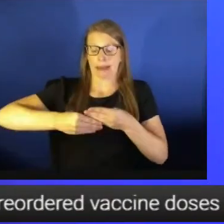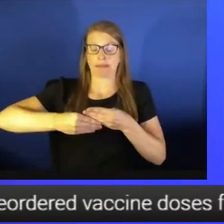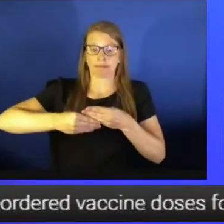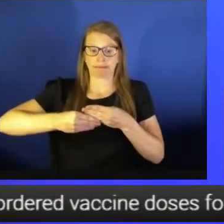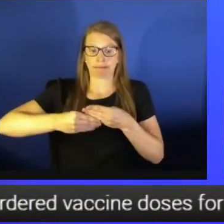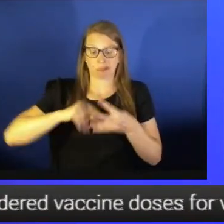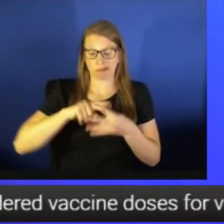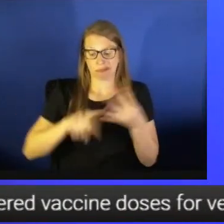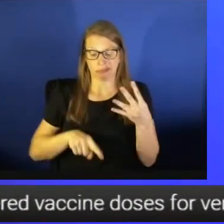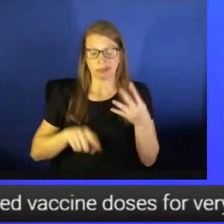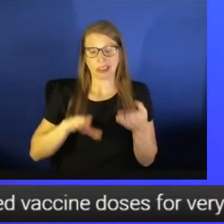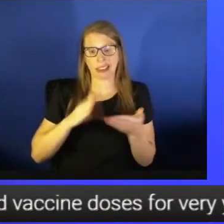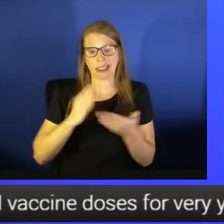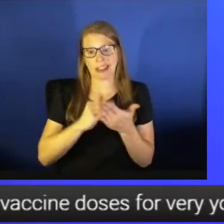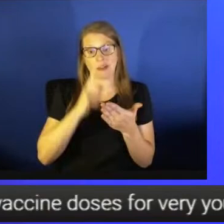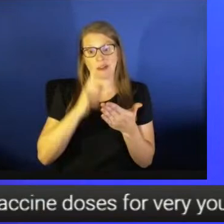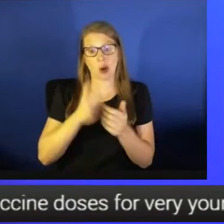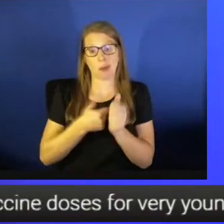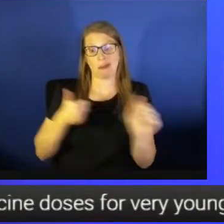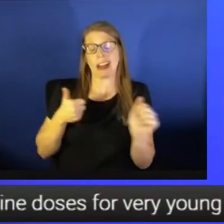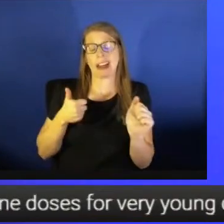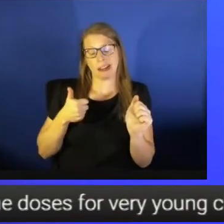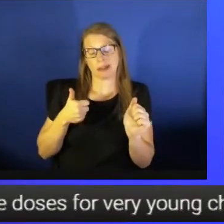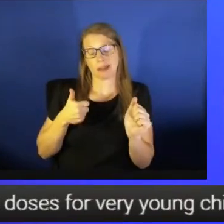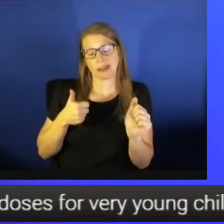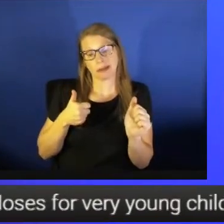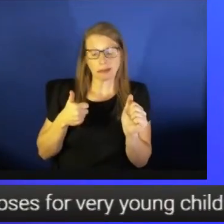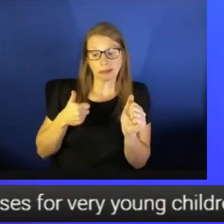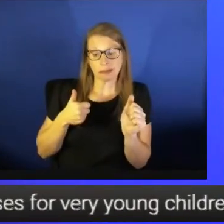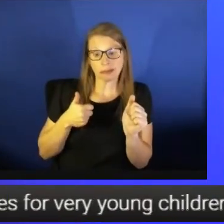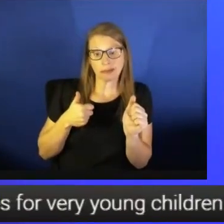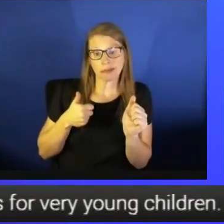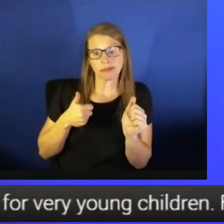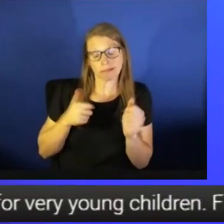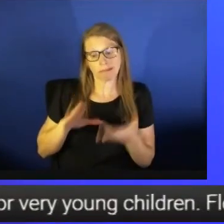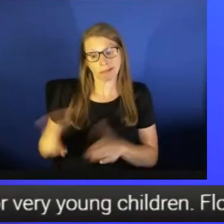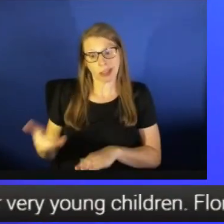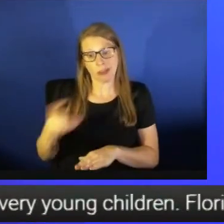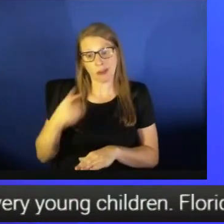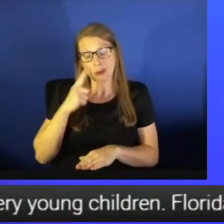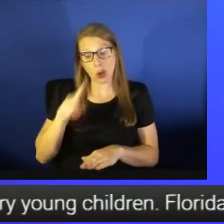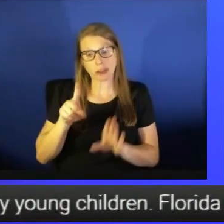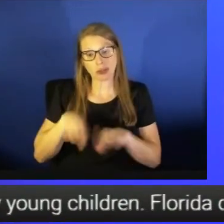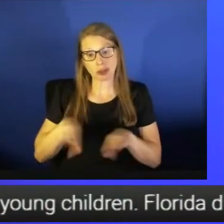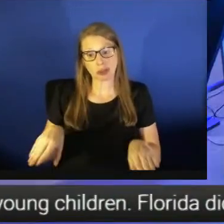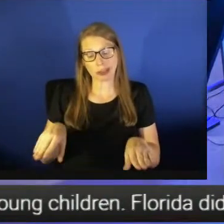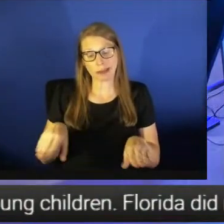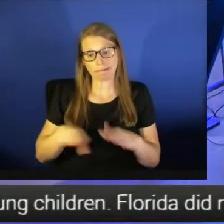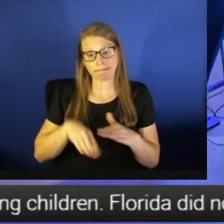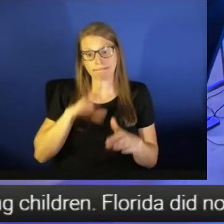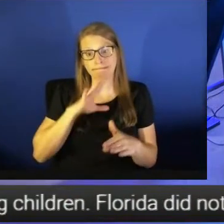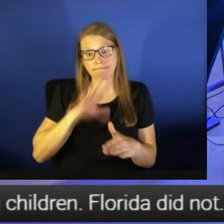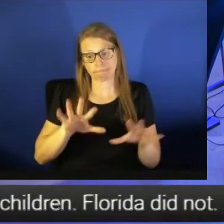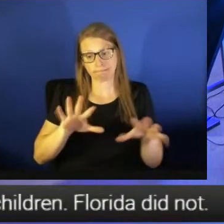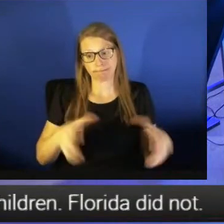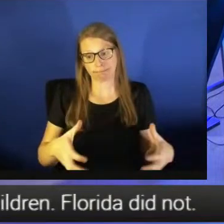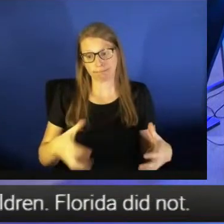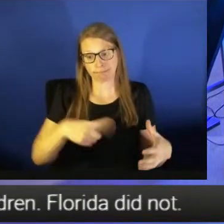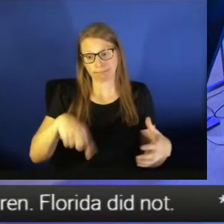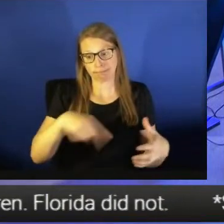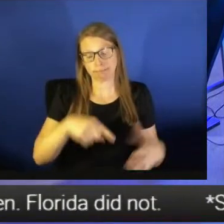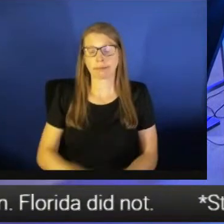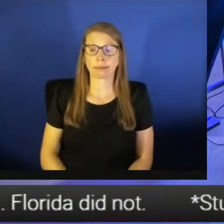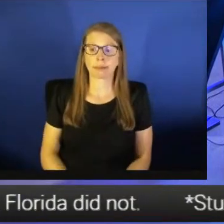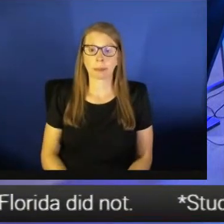of preventative measures that we have to prevent mortality, to prevent children from dying in those groups. So, Dr. Smith, what do you think is driving